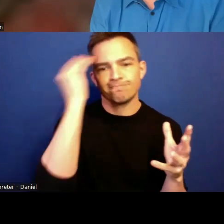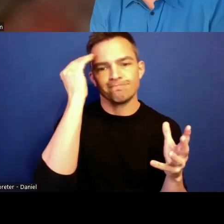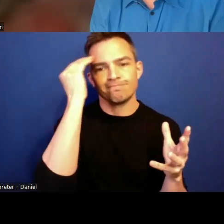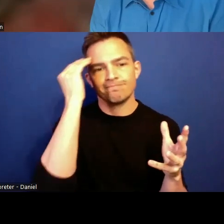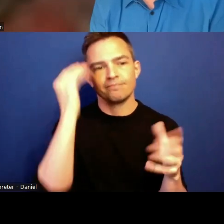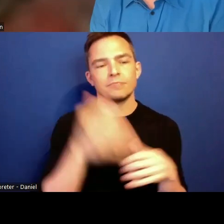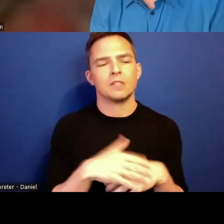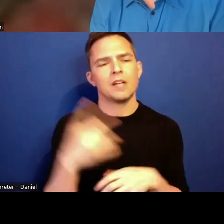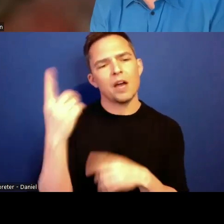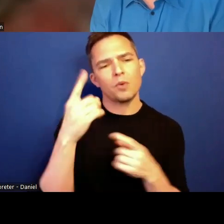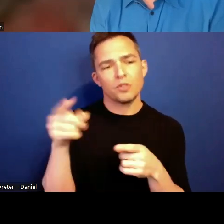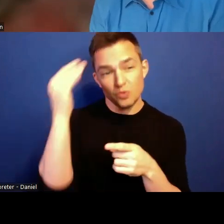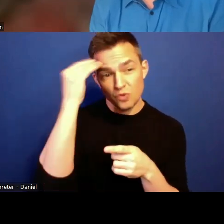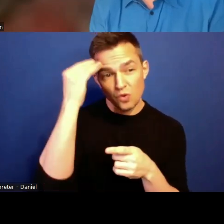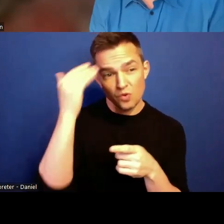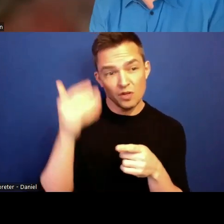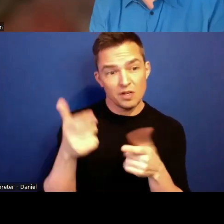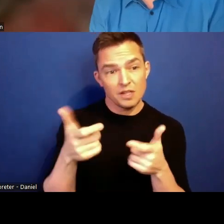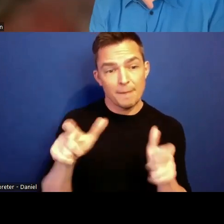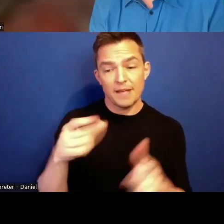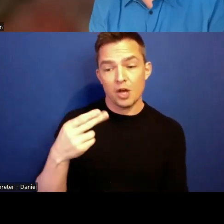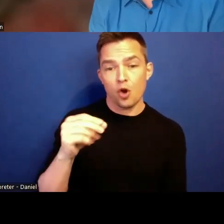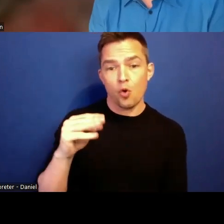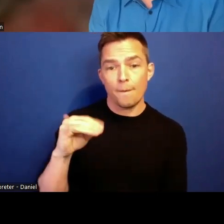I wonder if you know that the big homie needs help too.